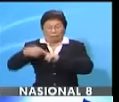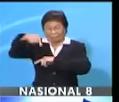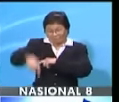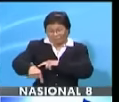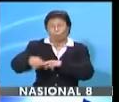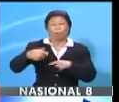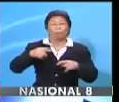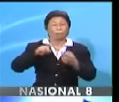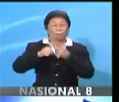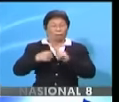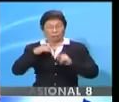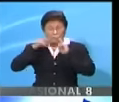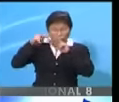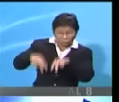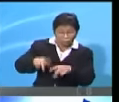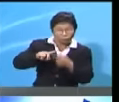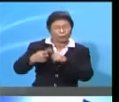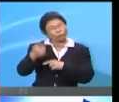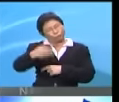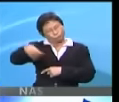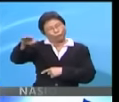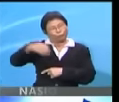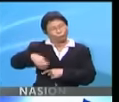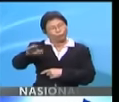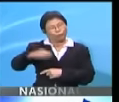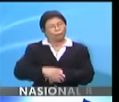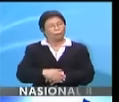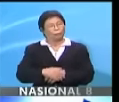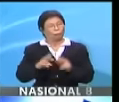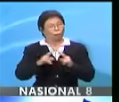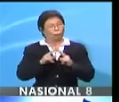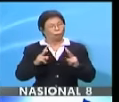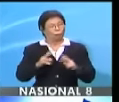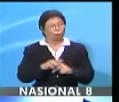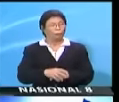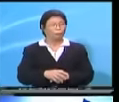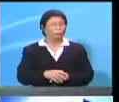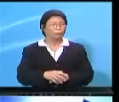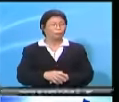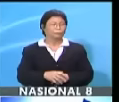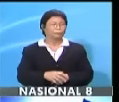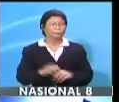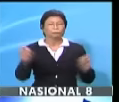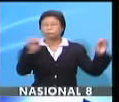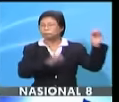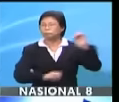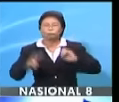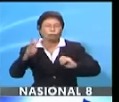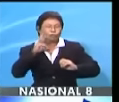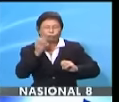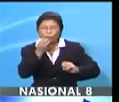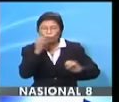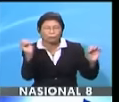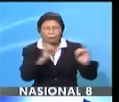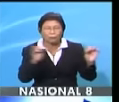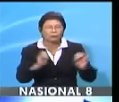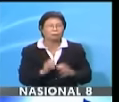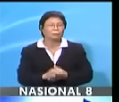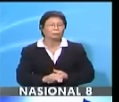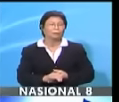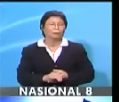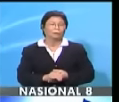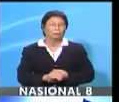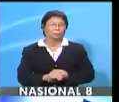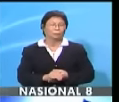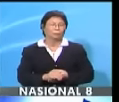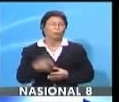see. Then I say, you go ahead. But it's very worse, you know. We wait there, we don't have water, we don't have food. But they say they will supply.